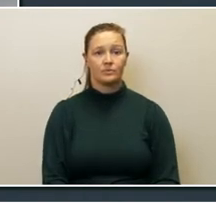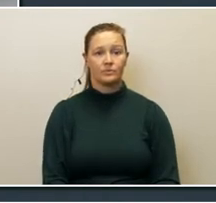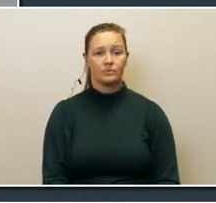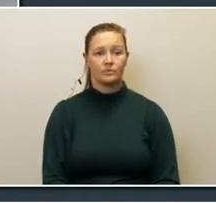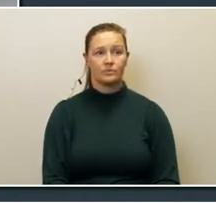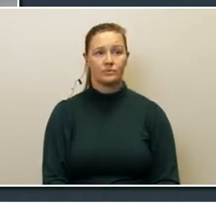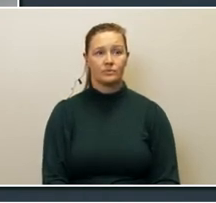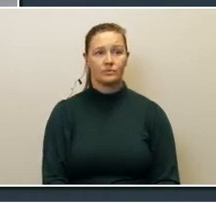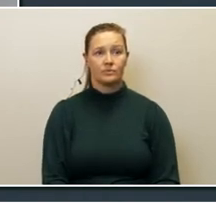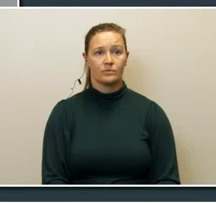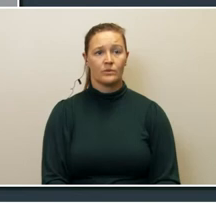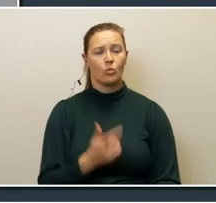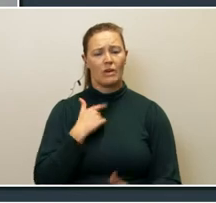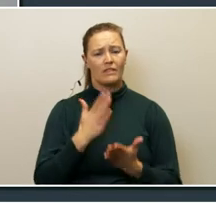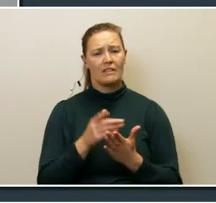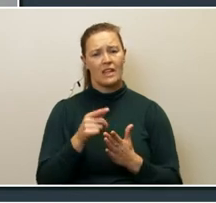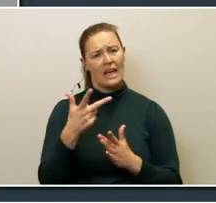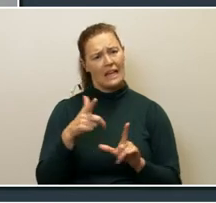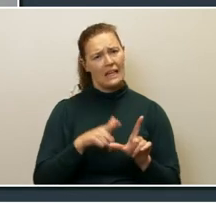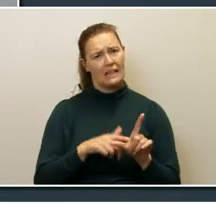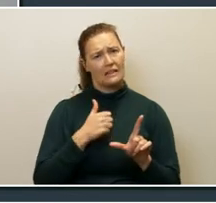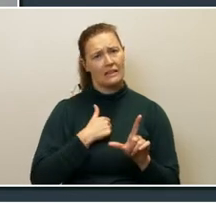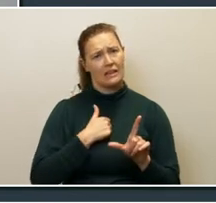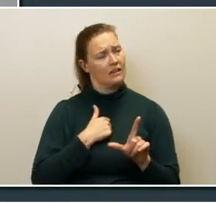it's always, we've been there 8 years now, Phil?